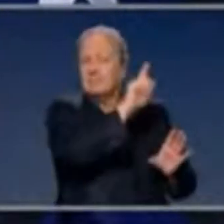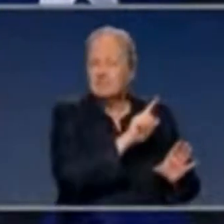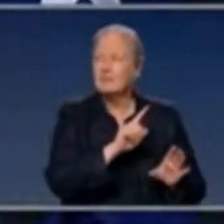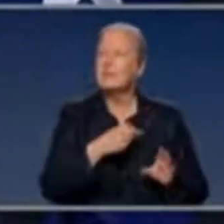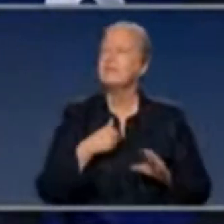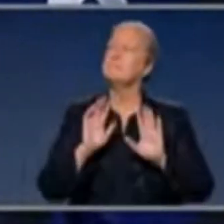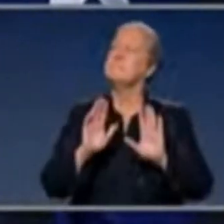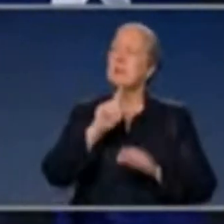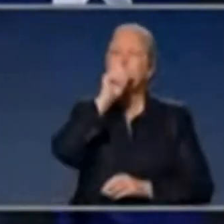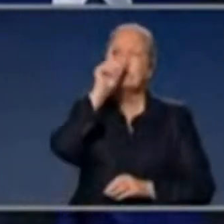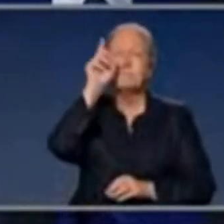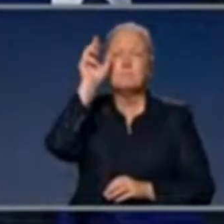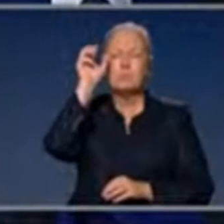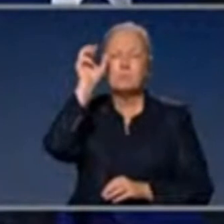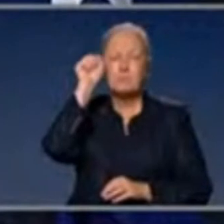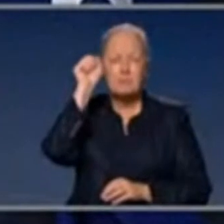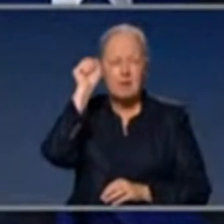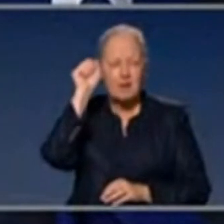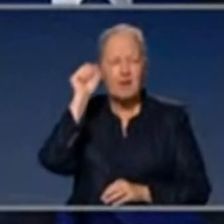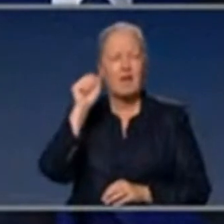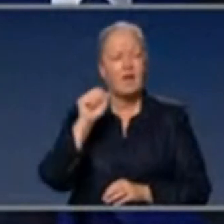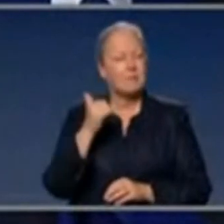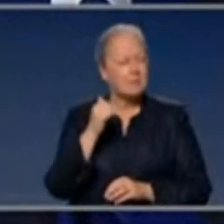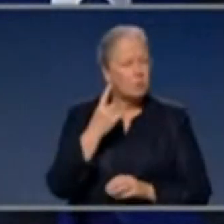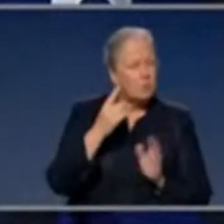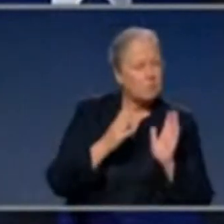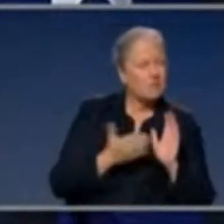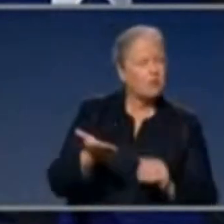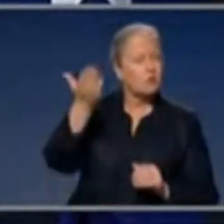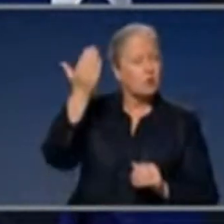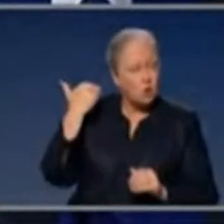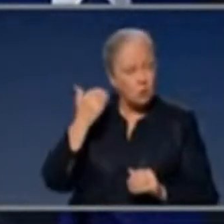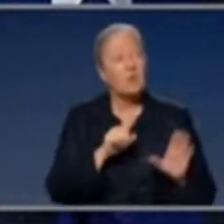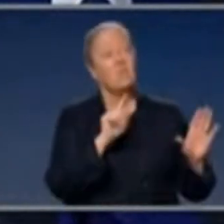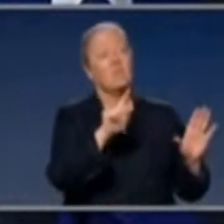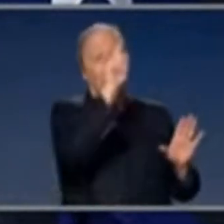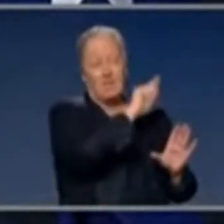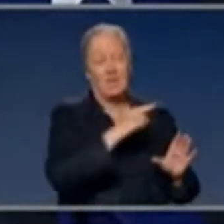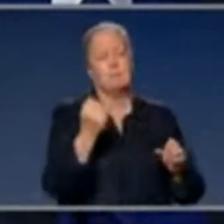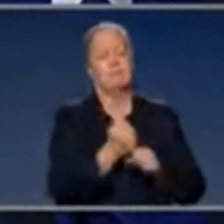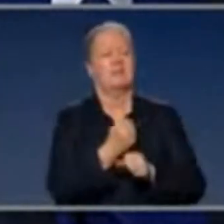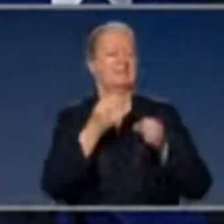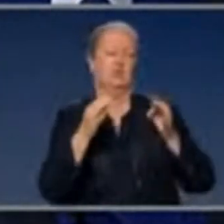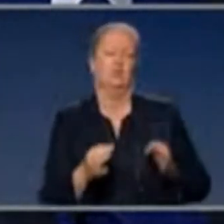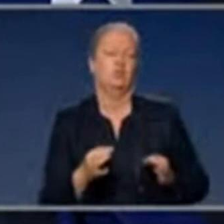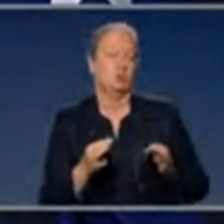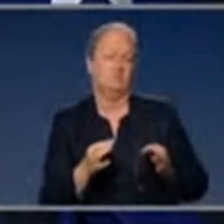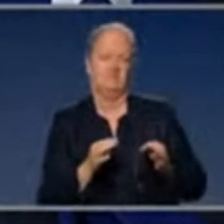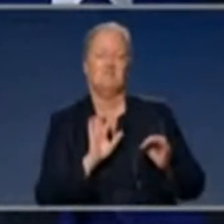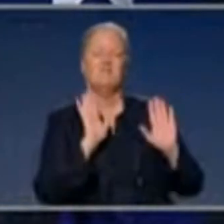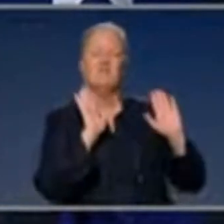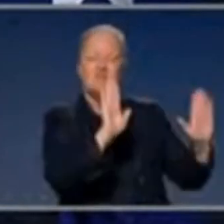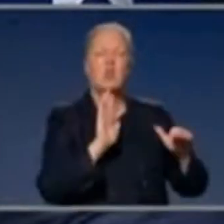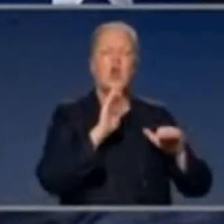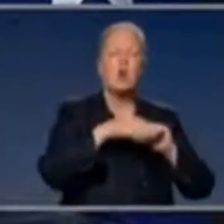ago, actually. And what we agreed is that states and territories now would make decisions based on the circumstances in each of their states and